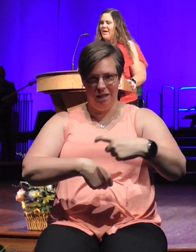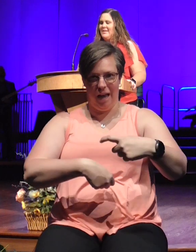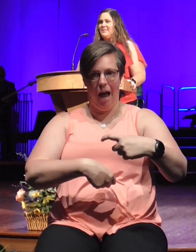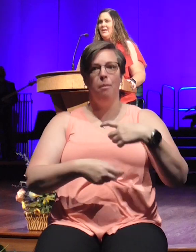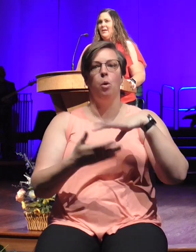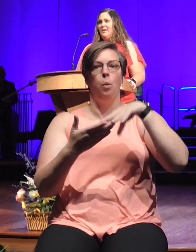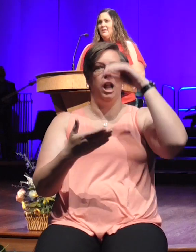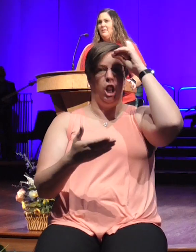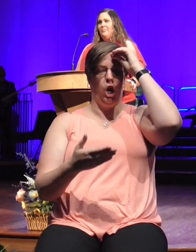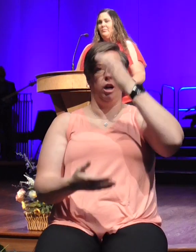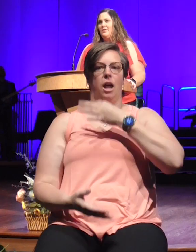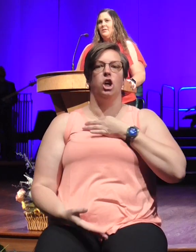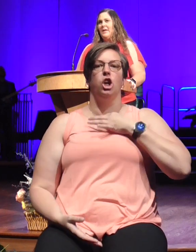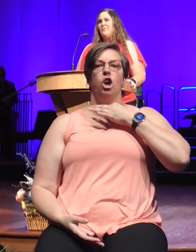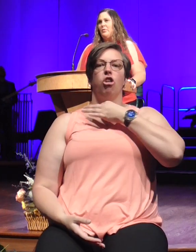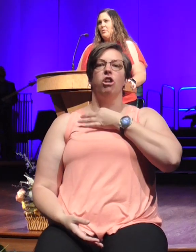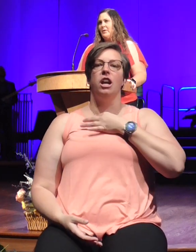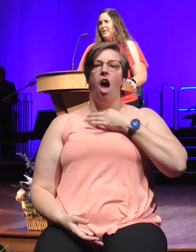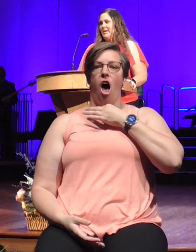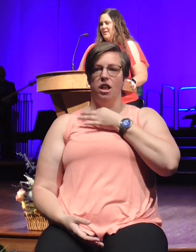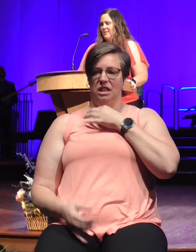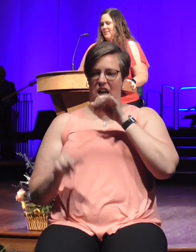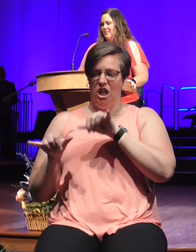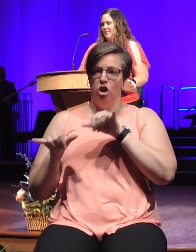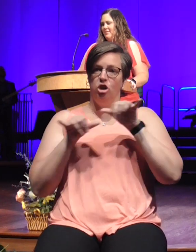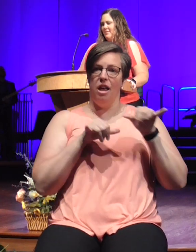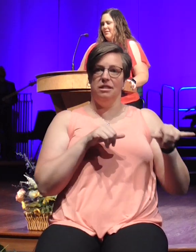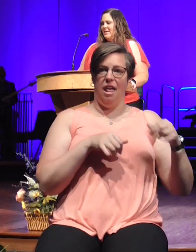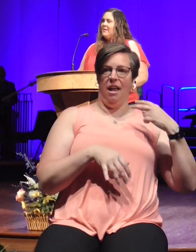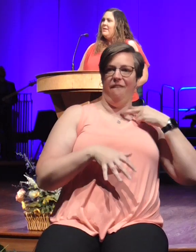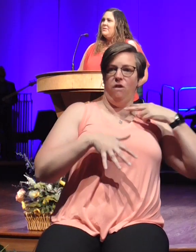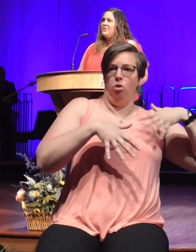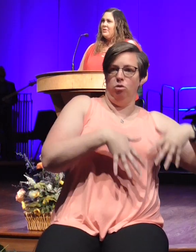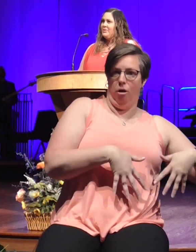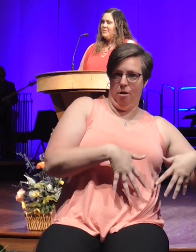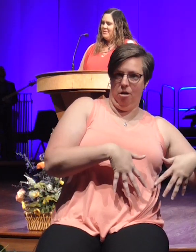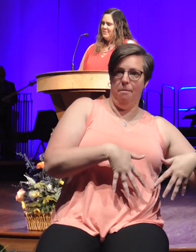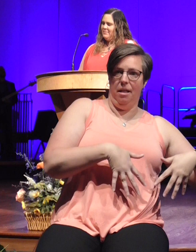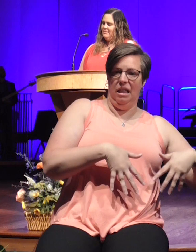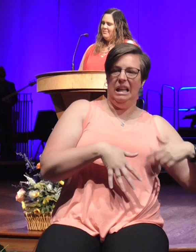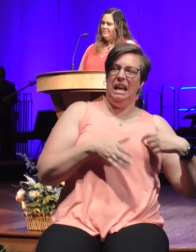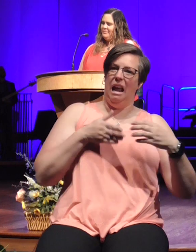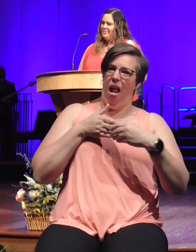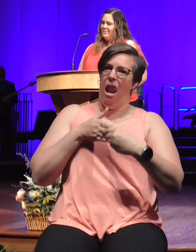that curiosity, like vulnerability, can lead to hurt.